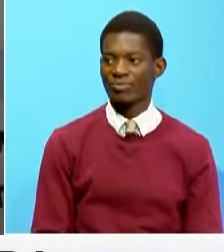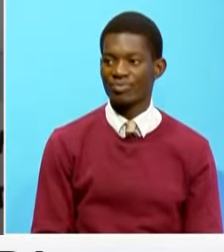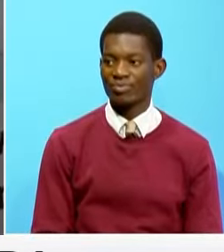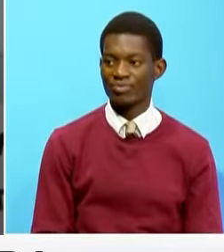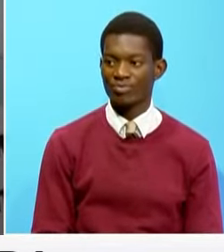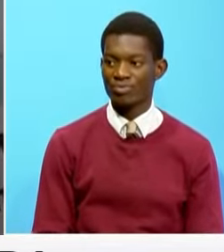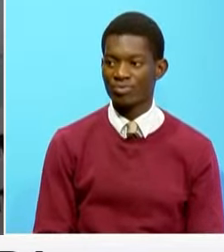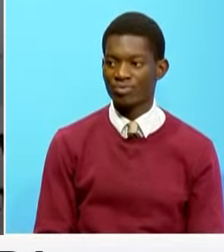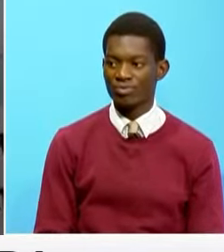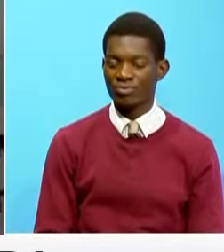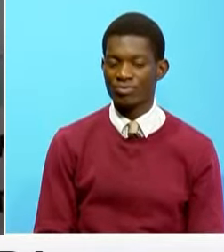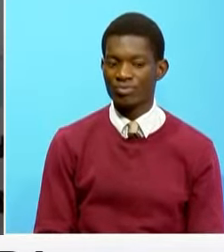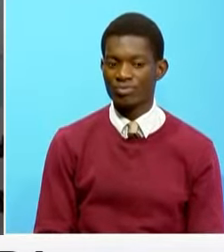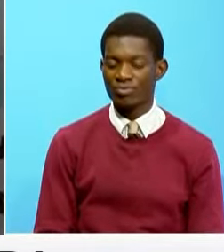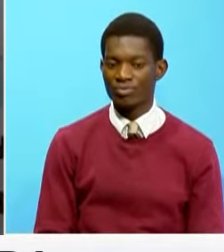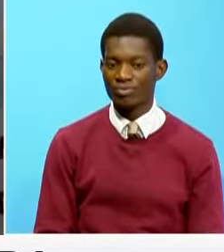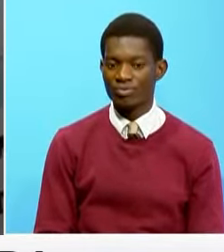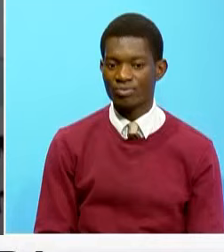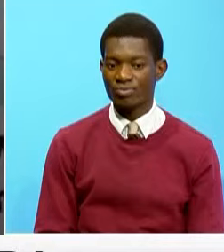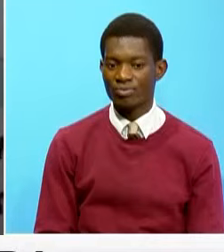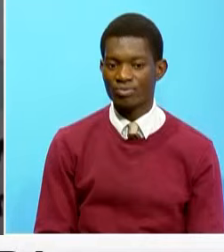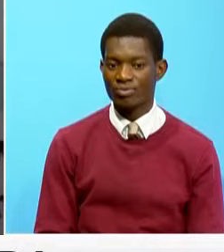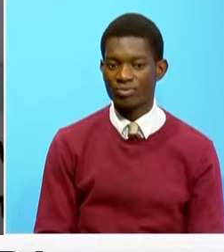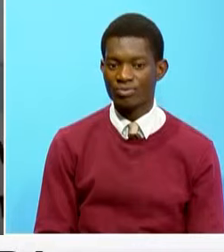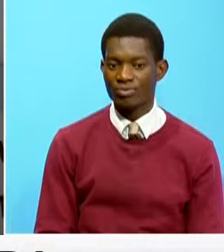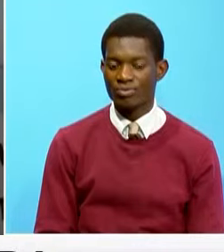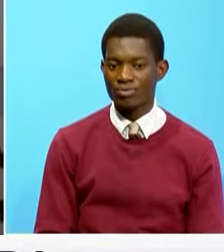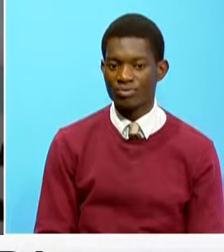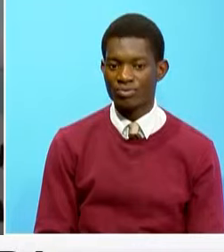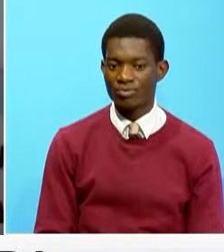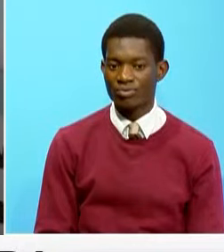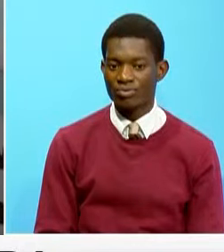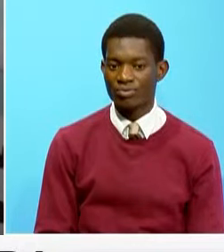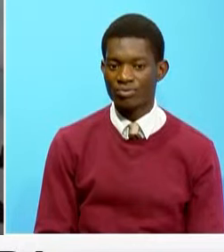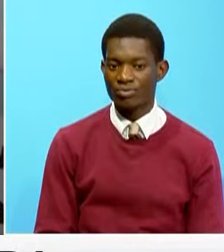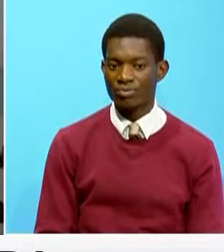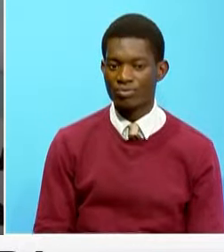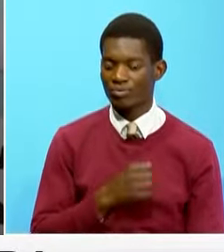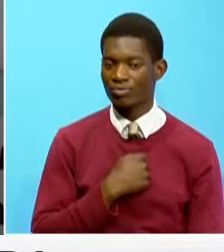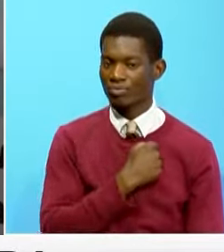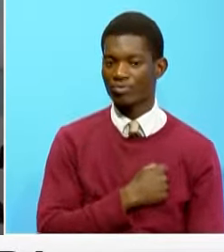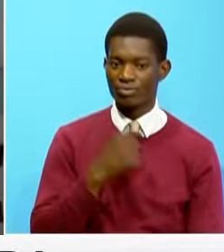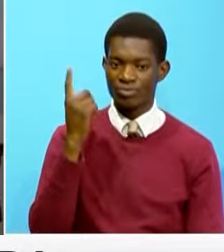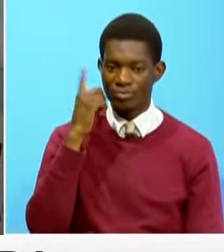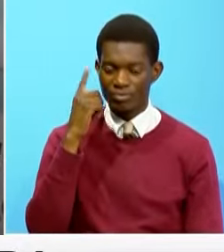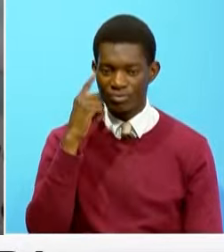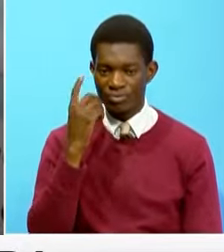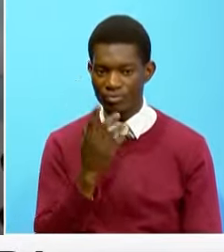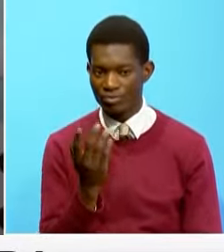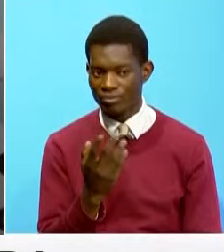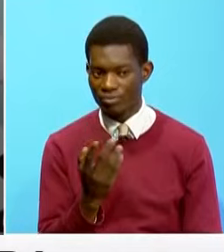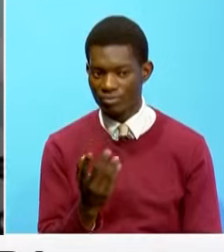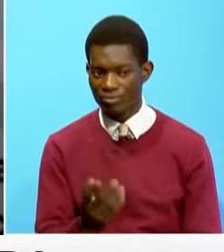fine, but we are not operating, or not all the satellites